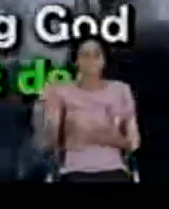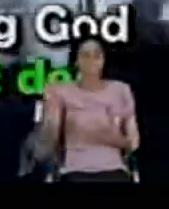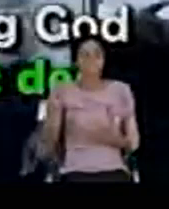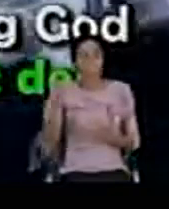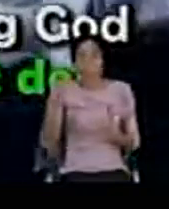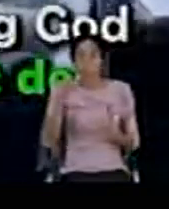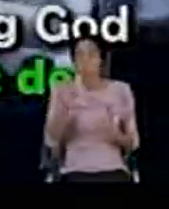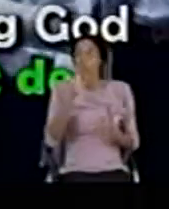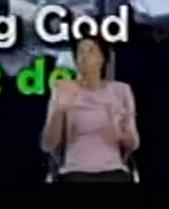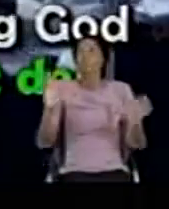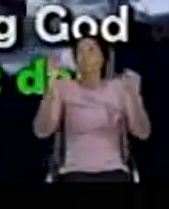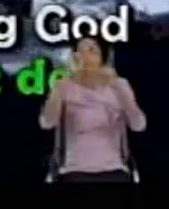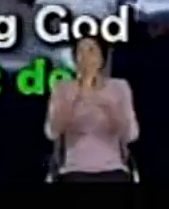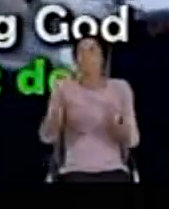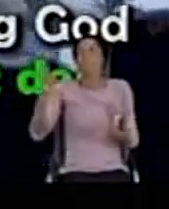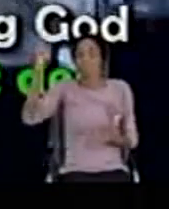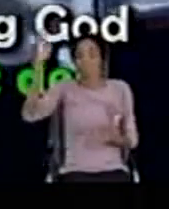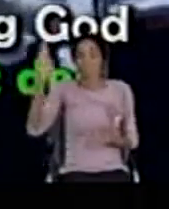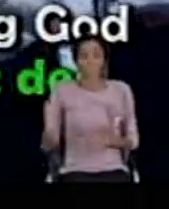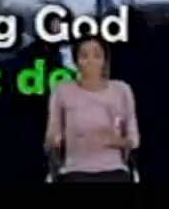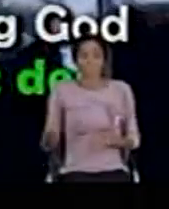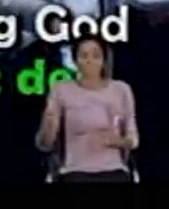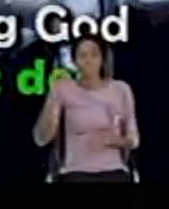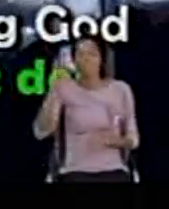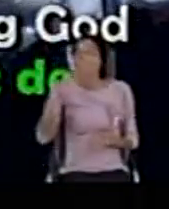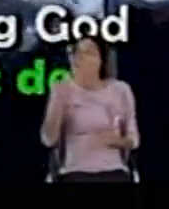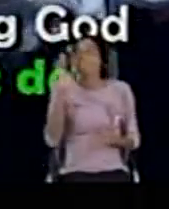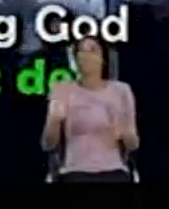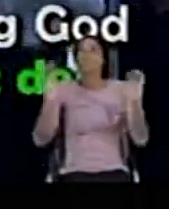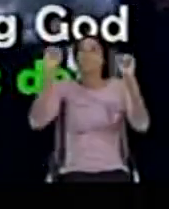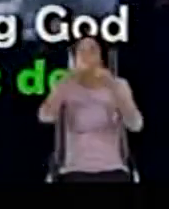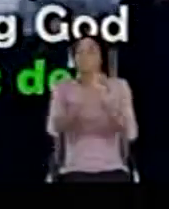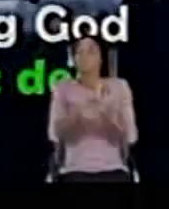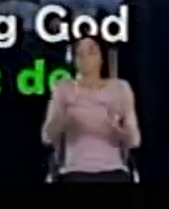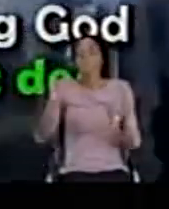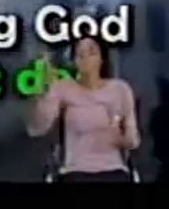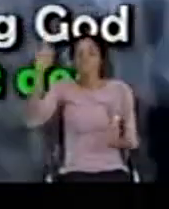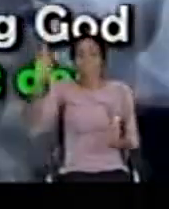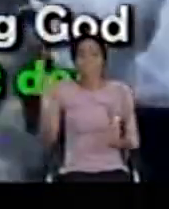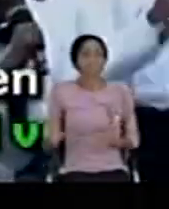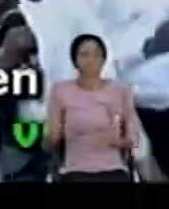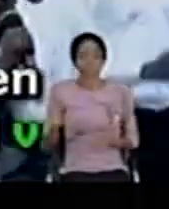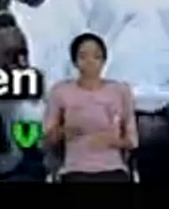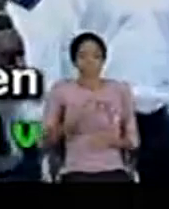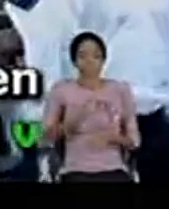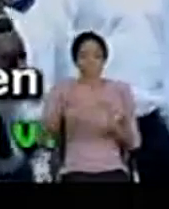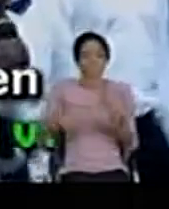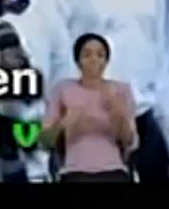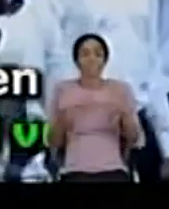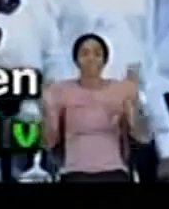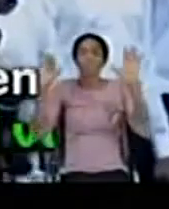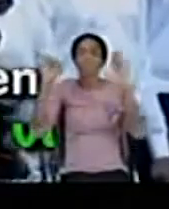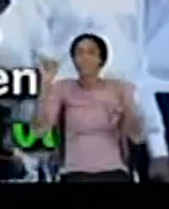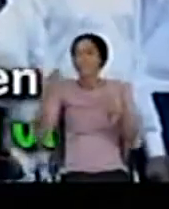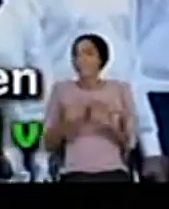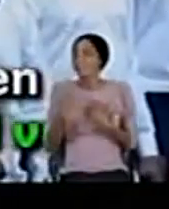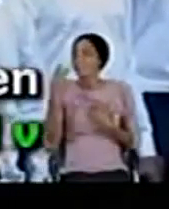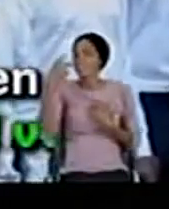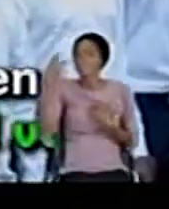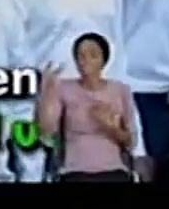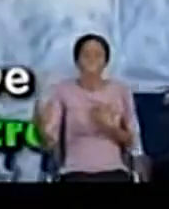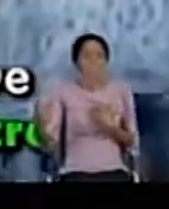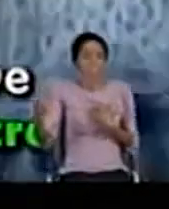I believe in Jesus. Yes, I believe in Jesus. All the miracles I